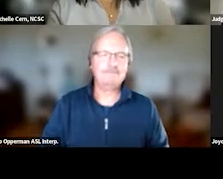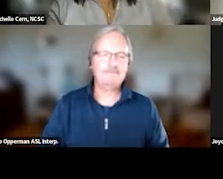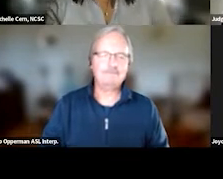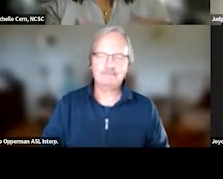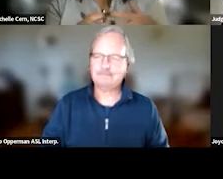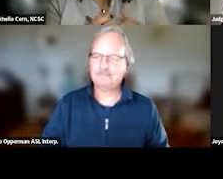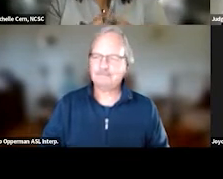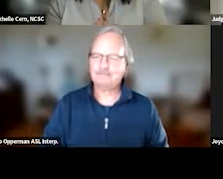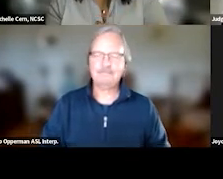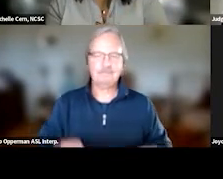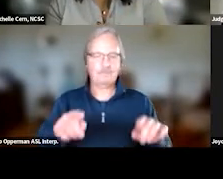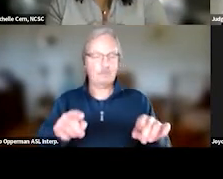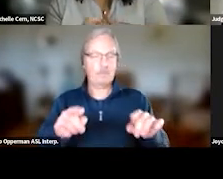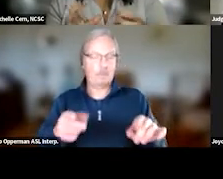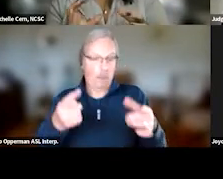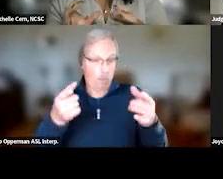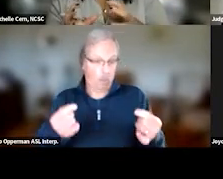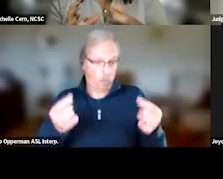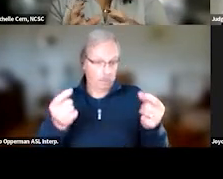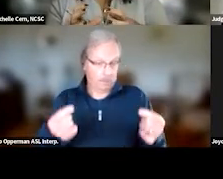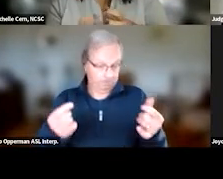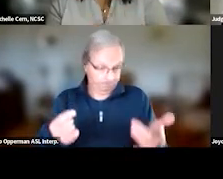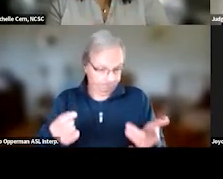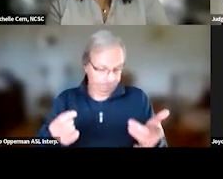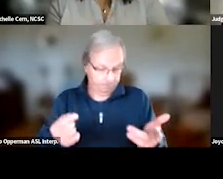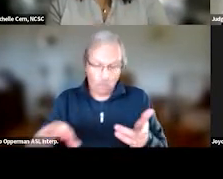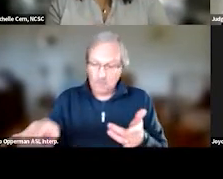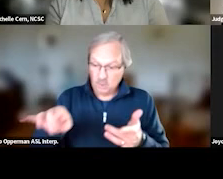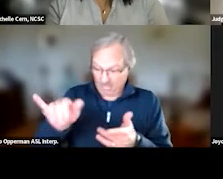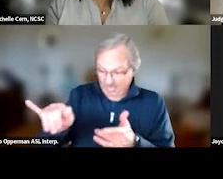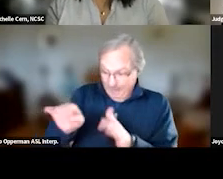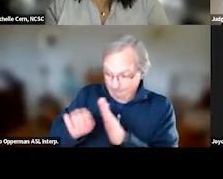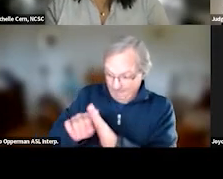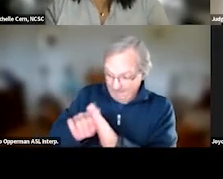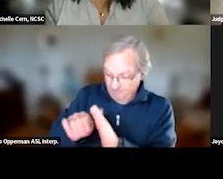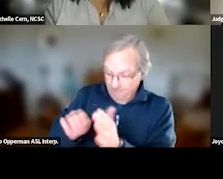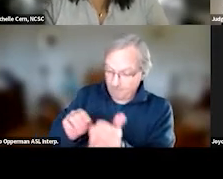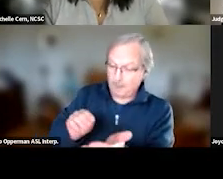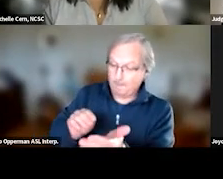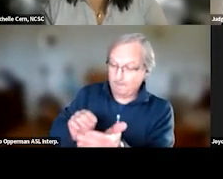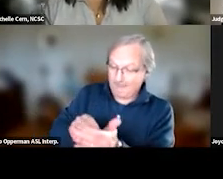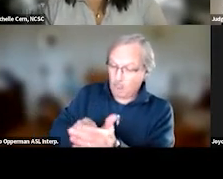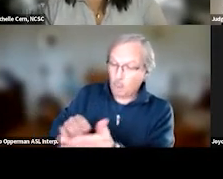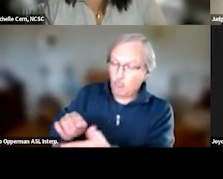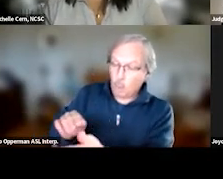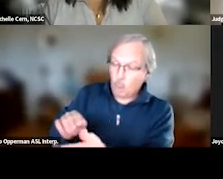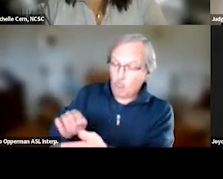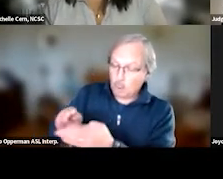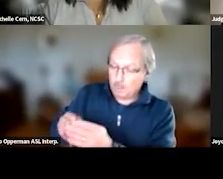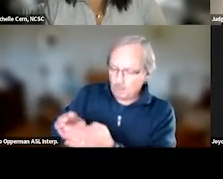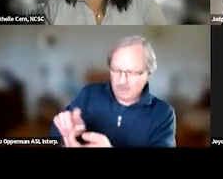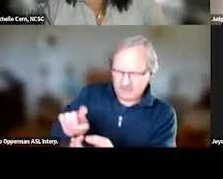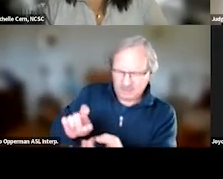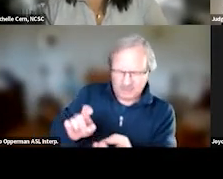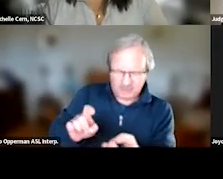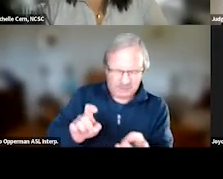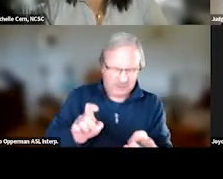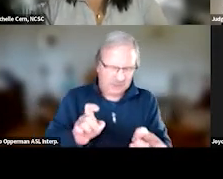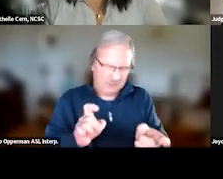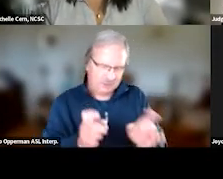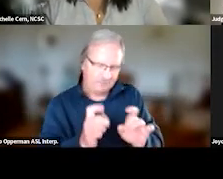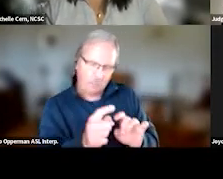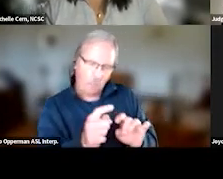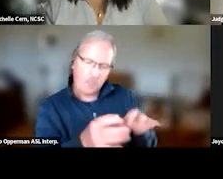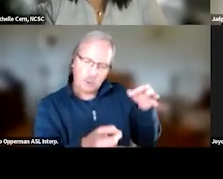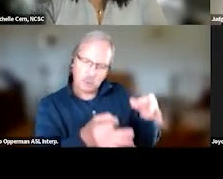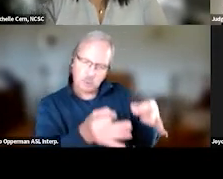Here we go. So what we did is we took that ECHO model for the medical community and we adjusted it a little bit for the judiciary,